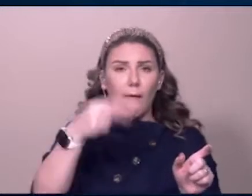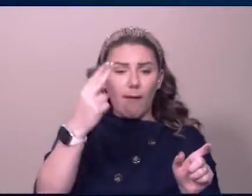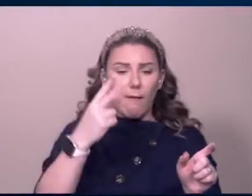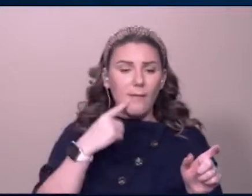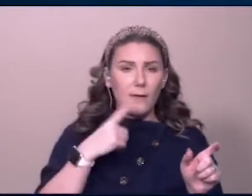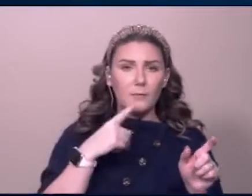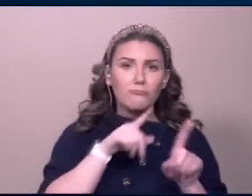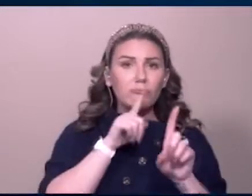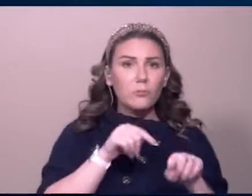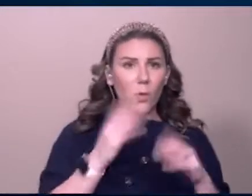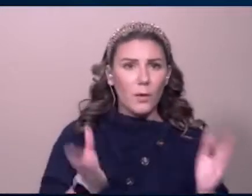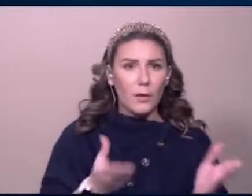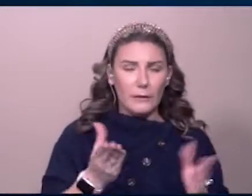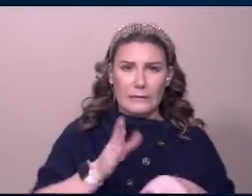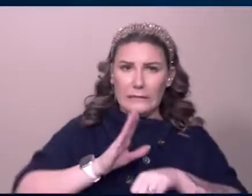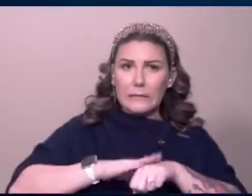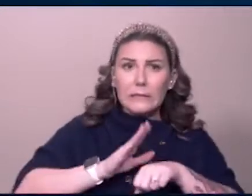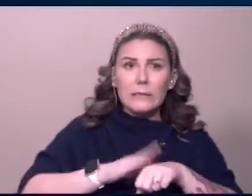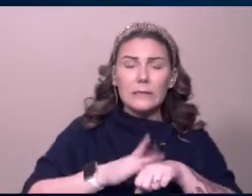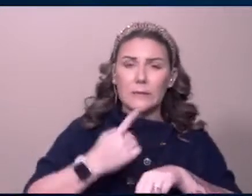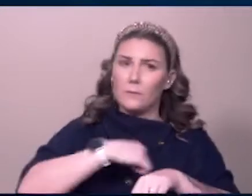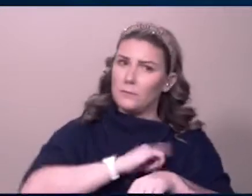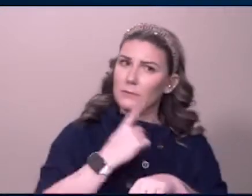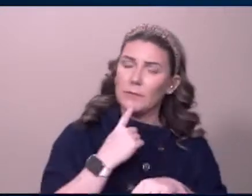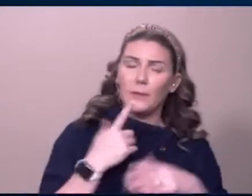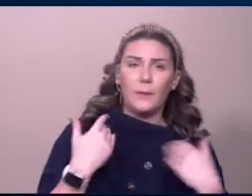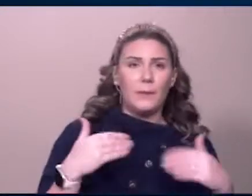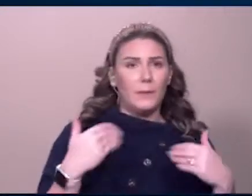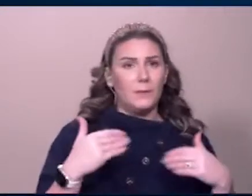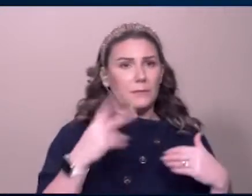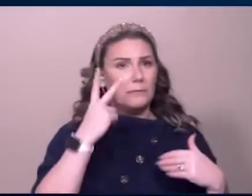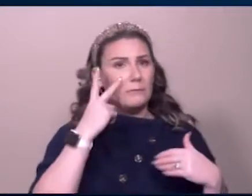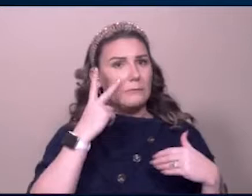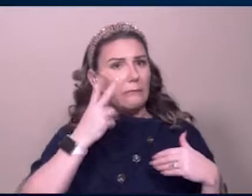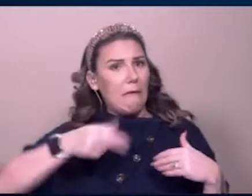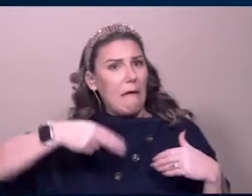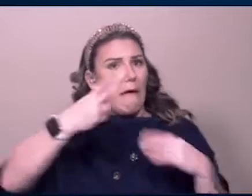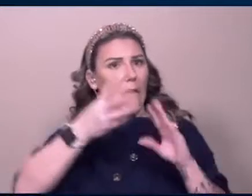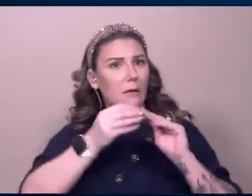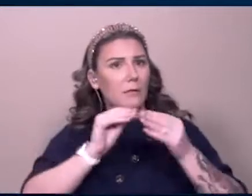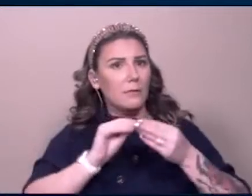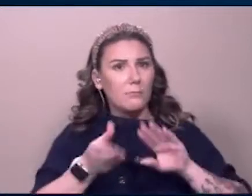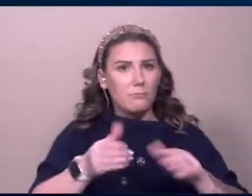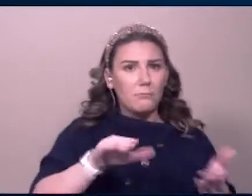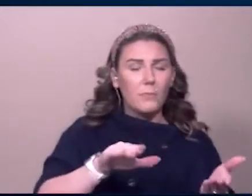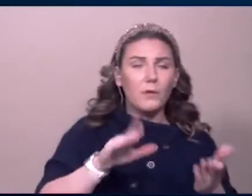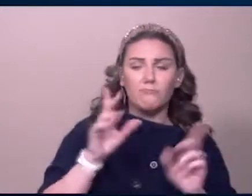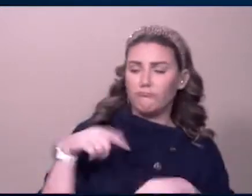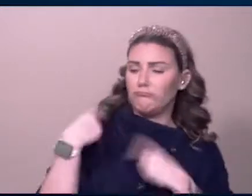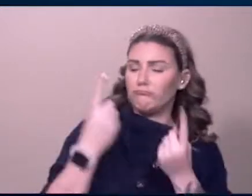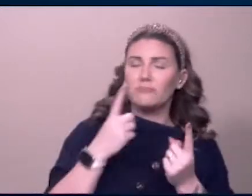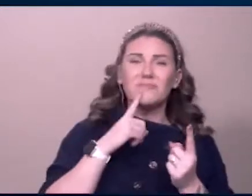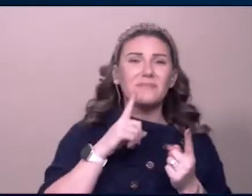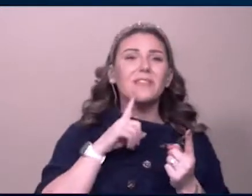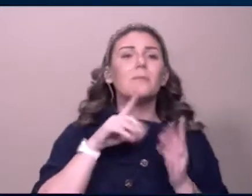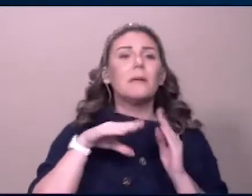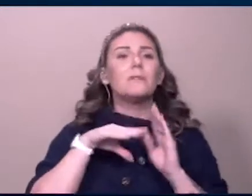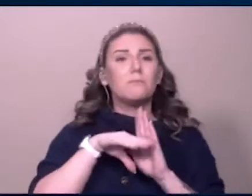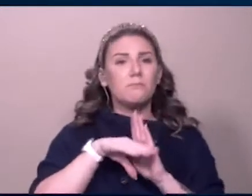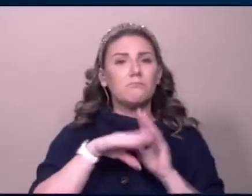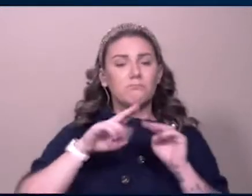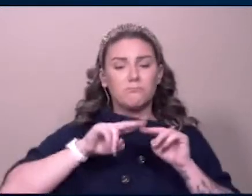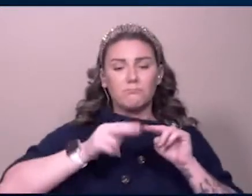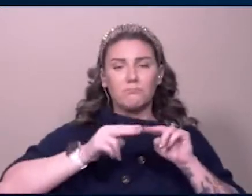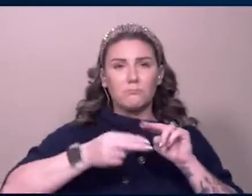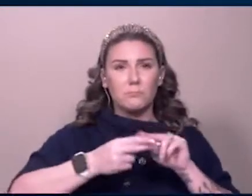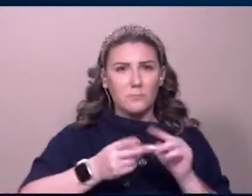the alarm we sounded at that point that we were seeing this high level. Since that time, we've been on a steady decrease downward week by